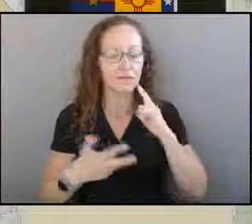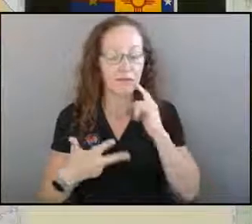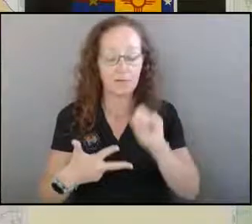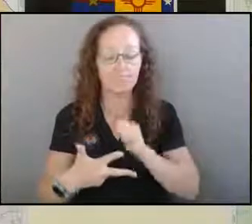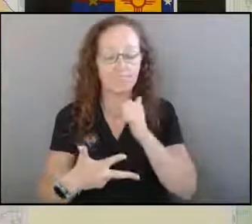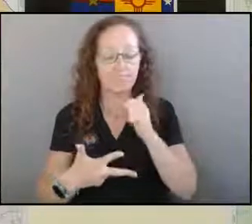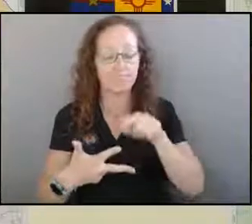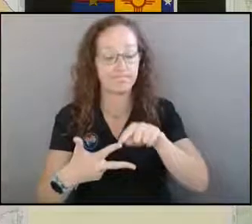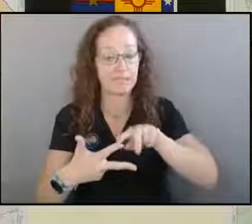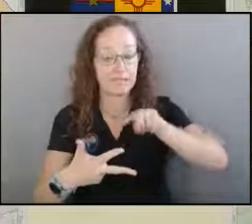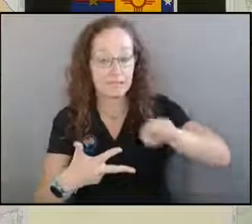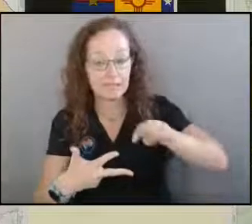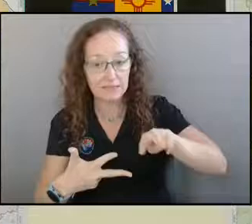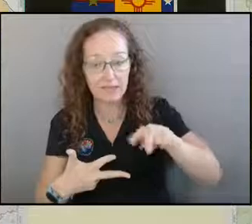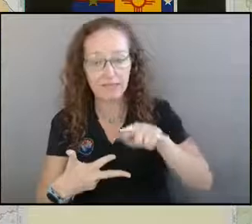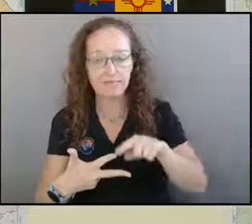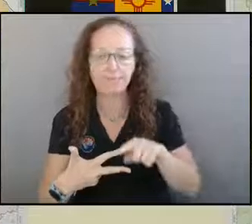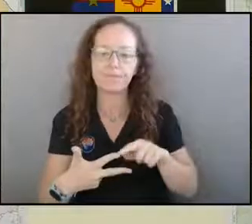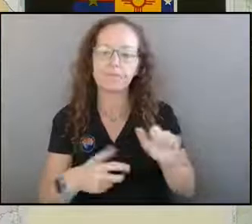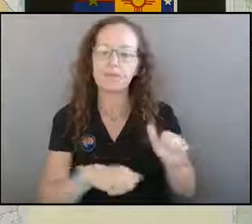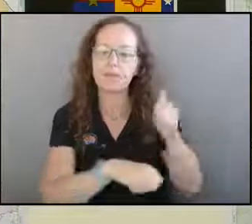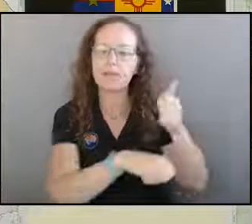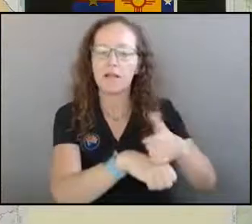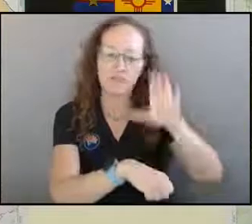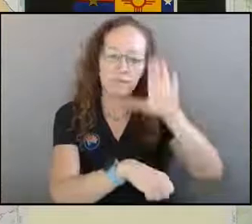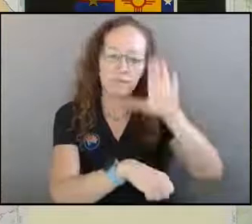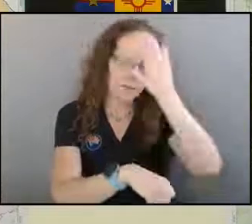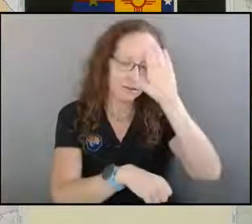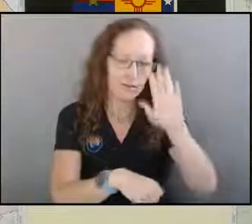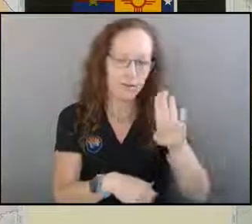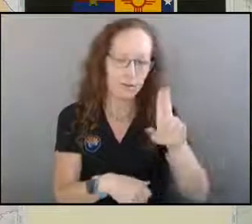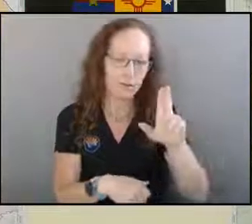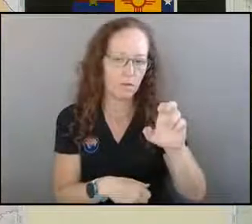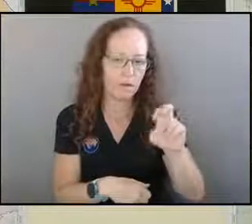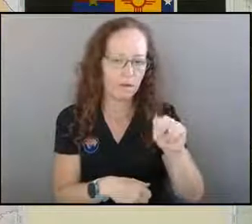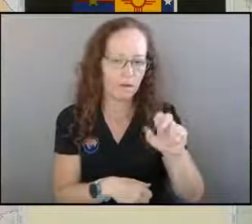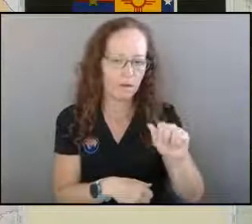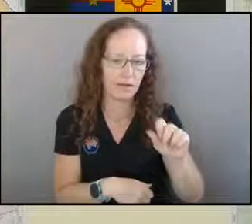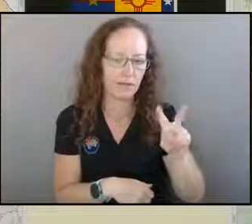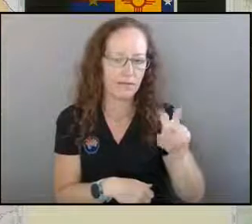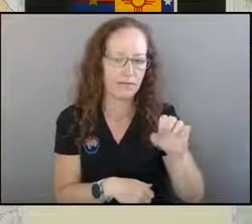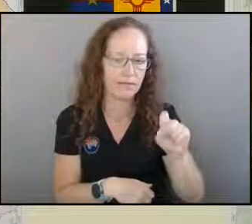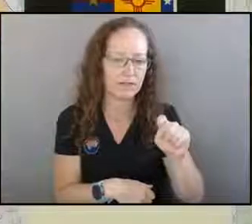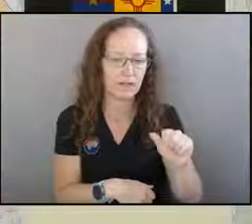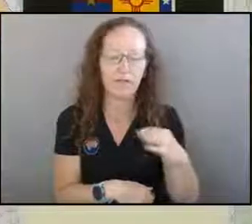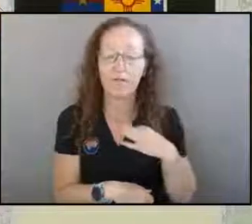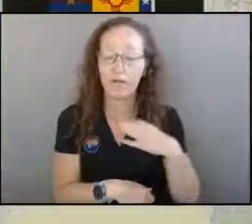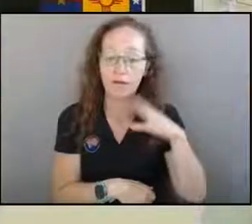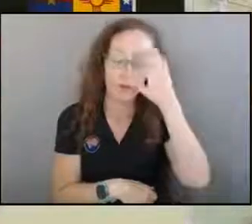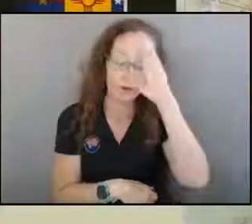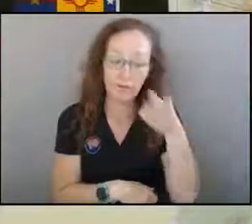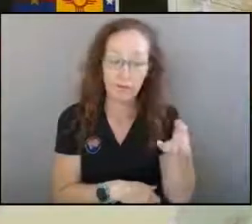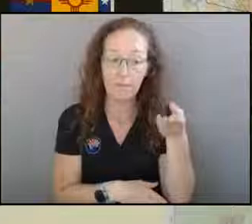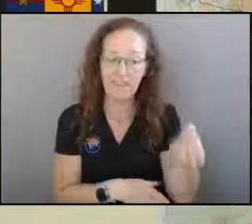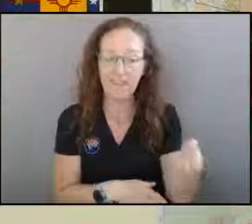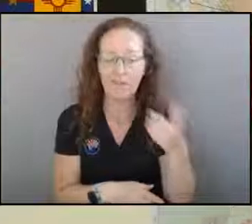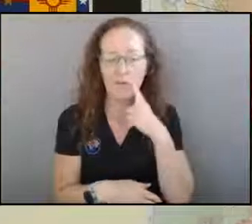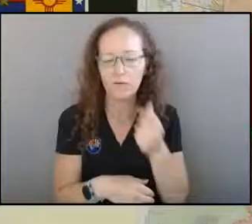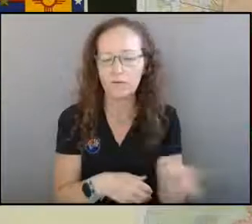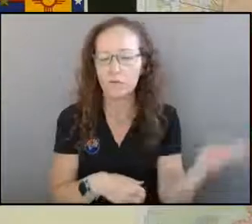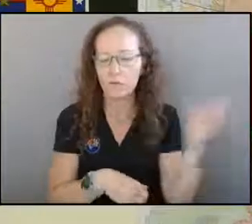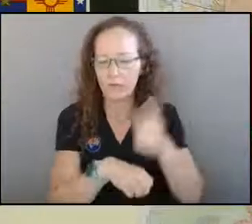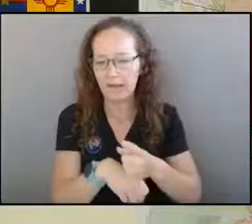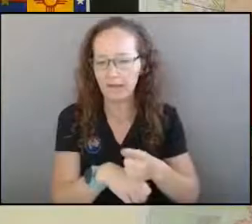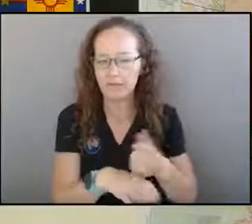next 4 days, or for the rest of the week anyway, they will be at the Buena Vista Volunteer Fire Department to help any people that are experiencing any